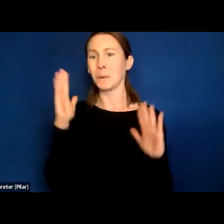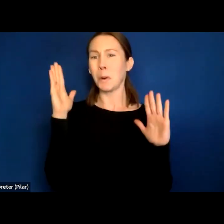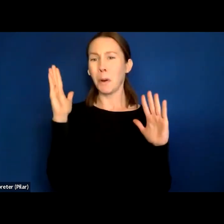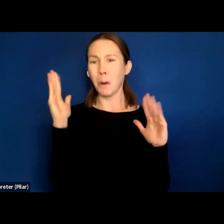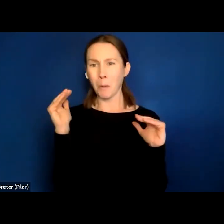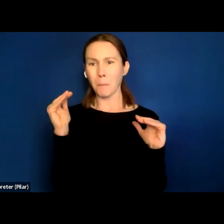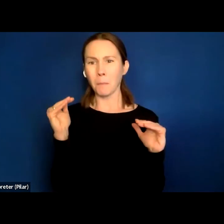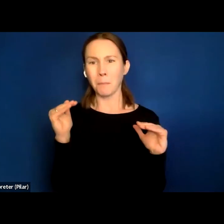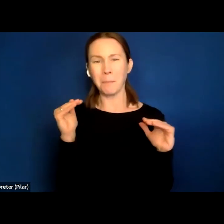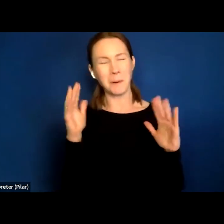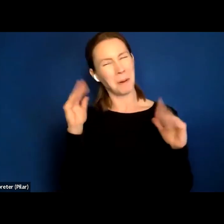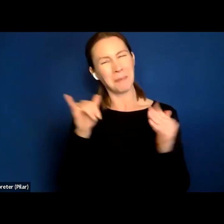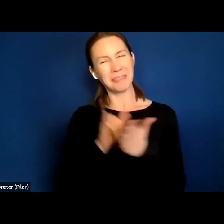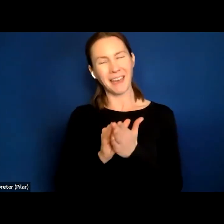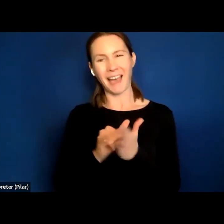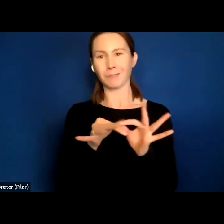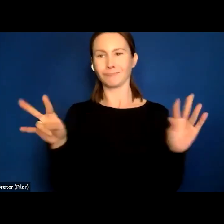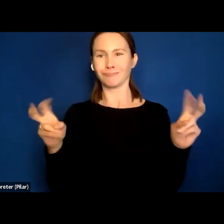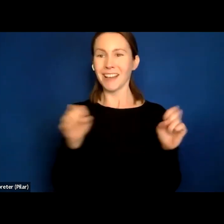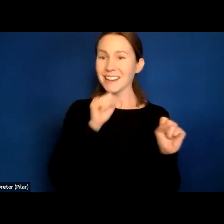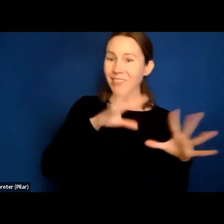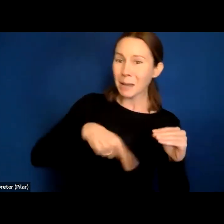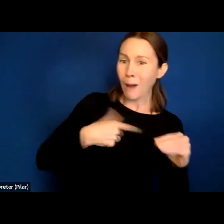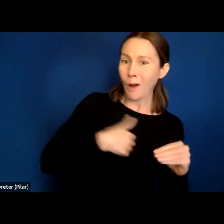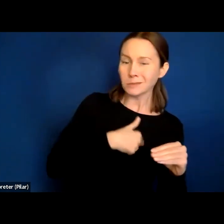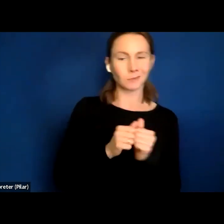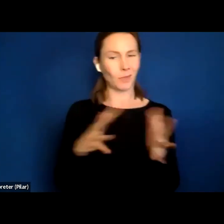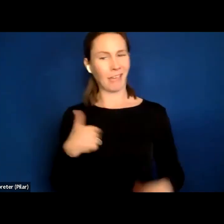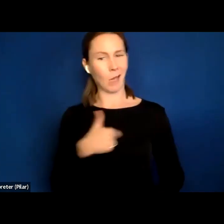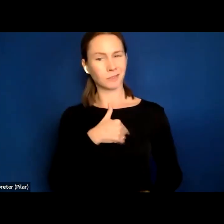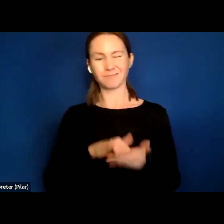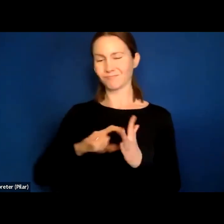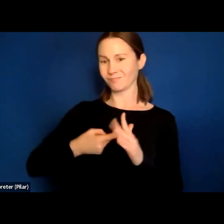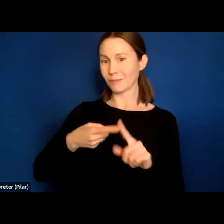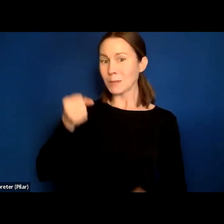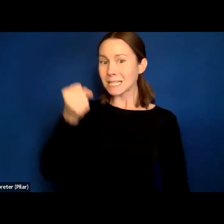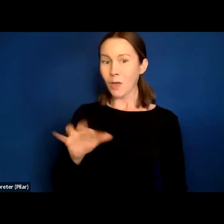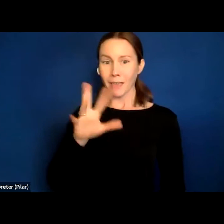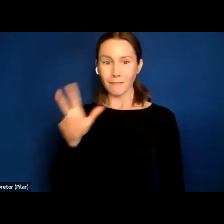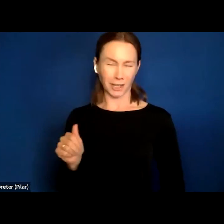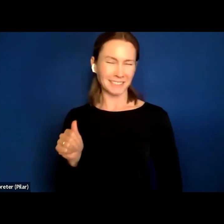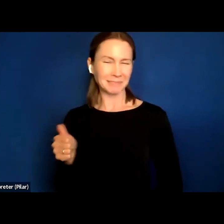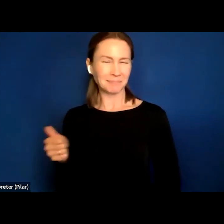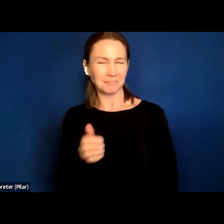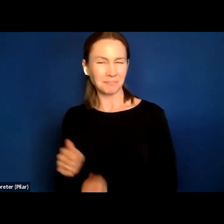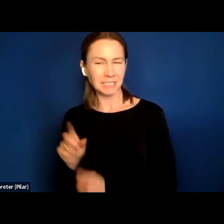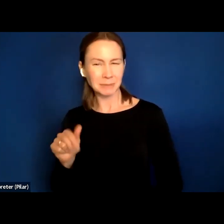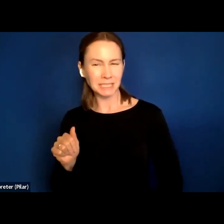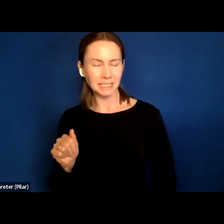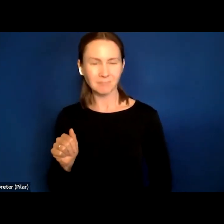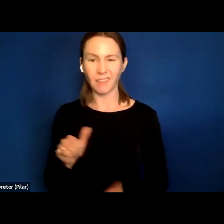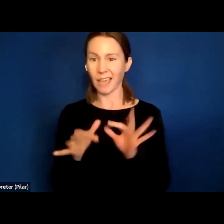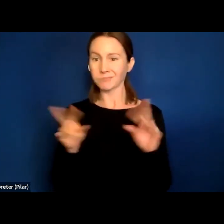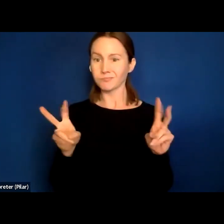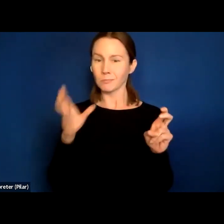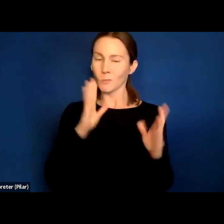mantra, "Nothing about us without us," which originated from South Africans with disabilities, can offer guidance for